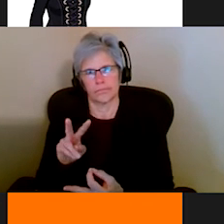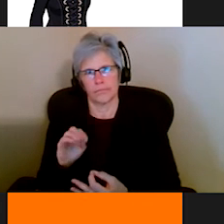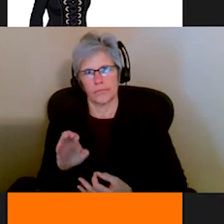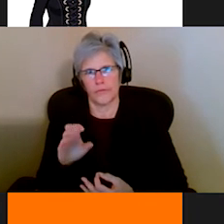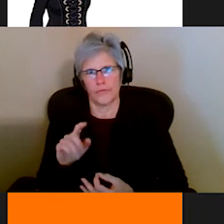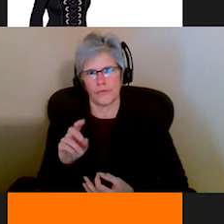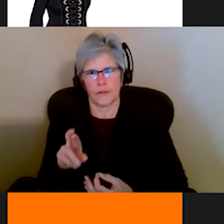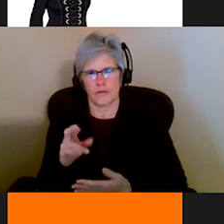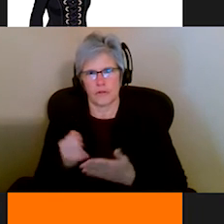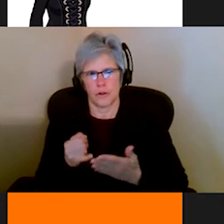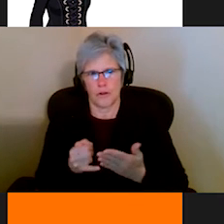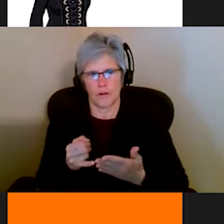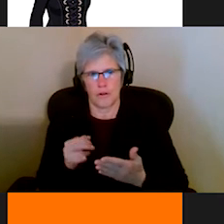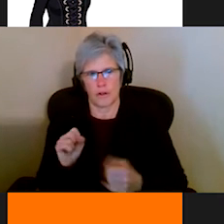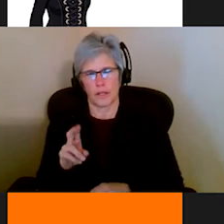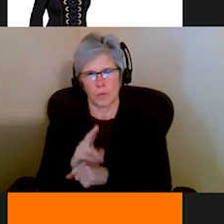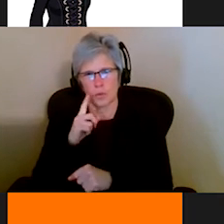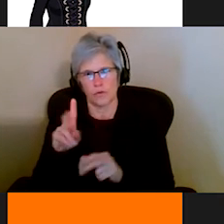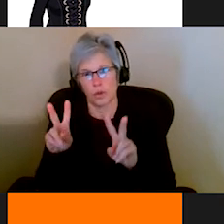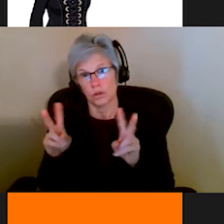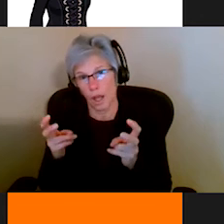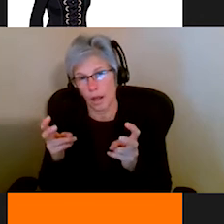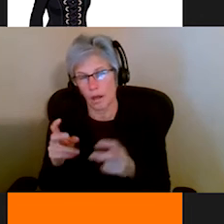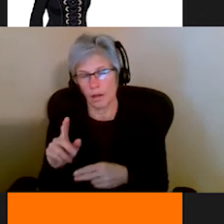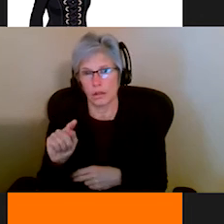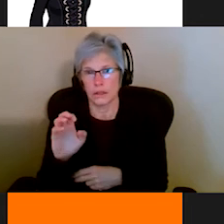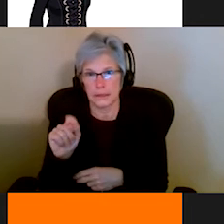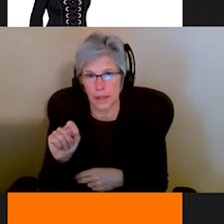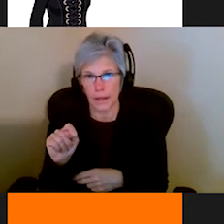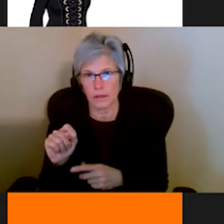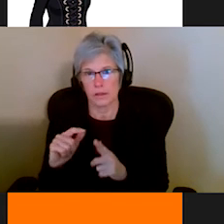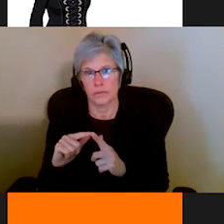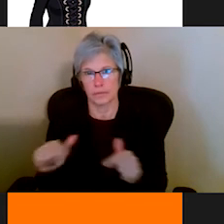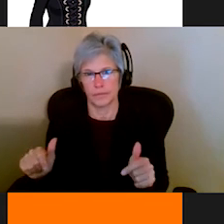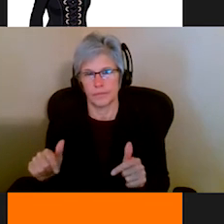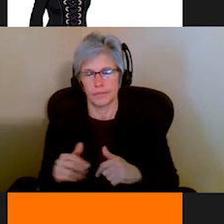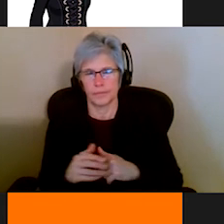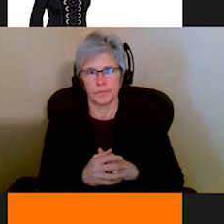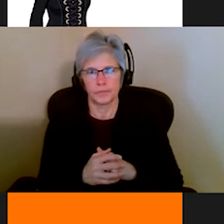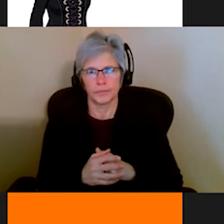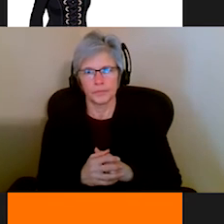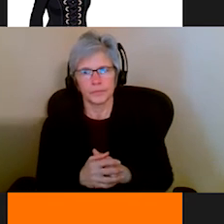that can be used for marquees, titles, text, things like that. Thank you. I have a